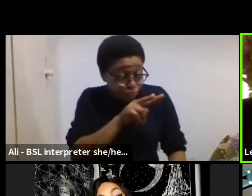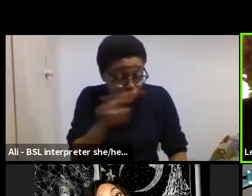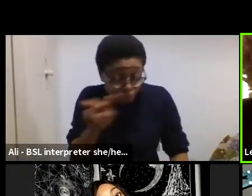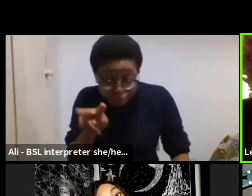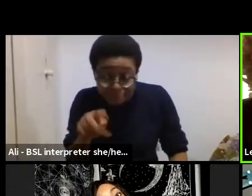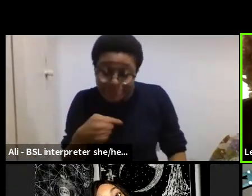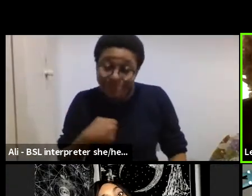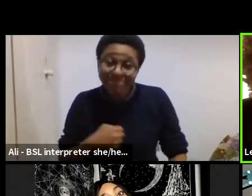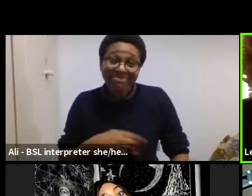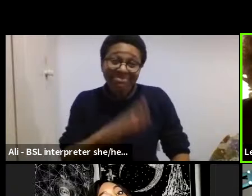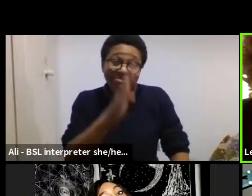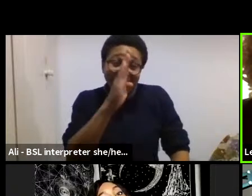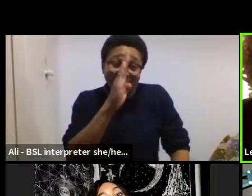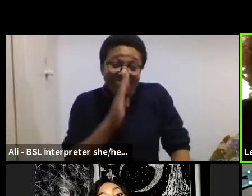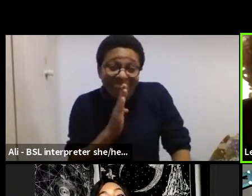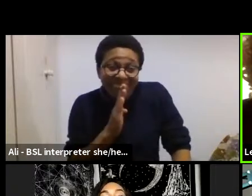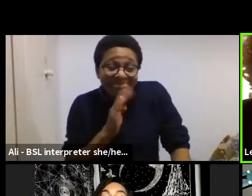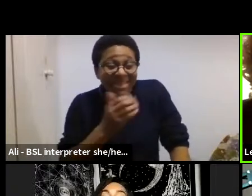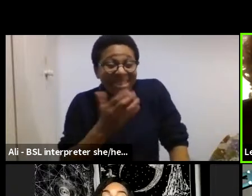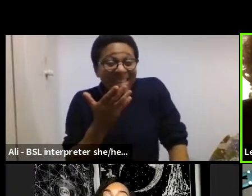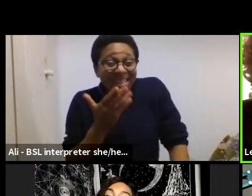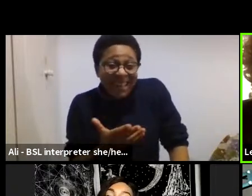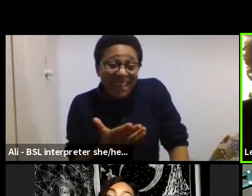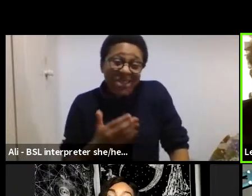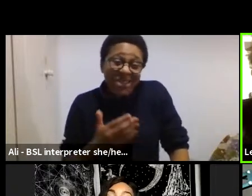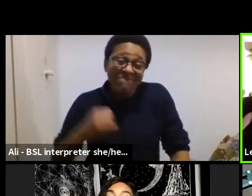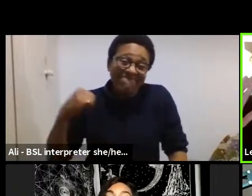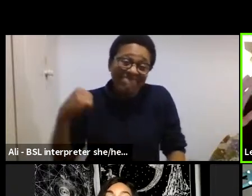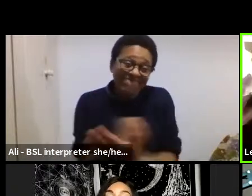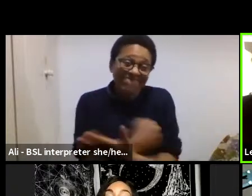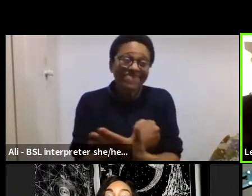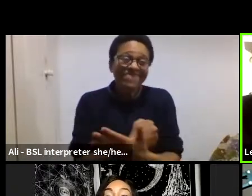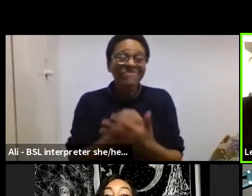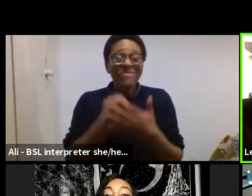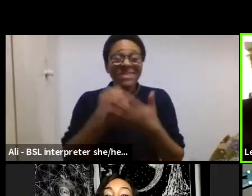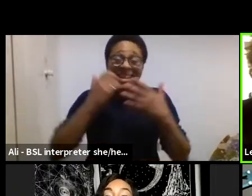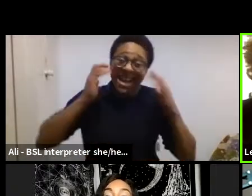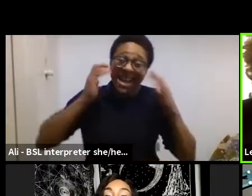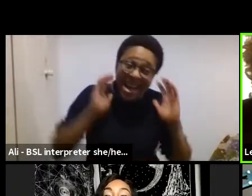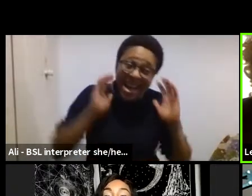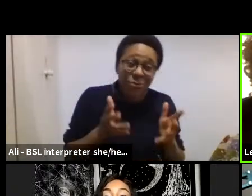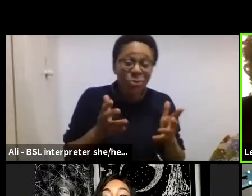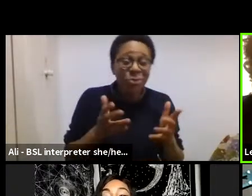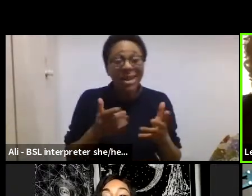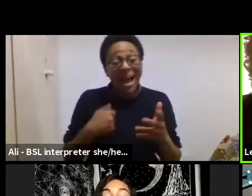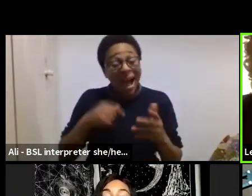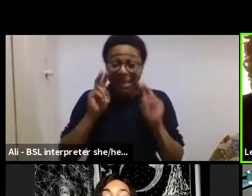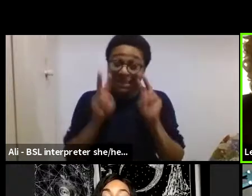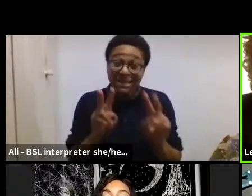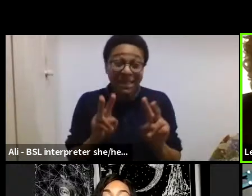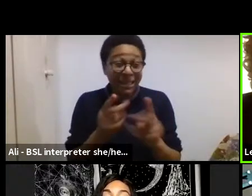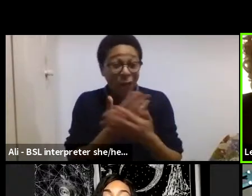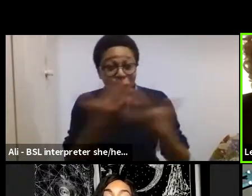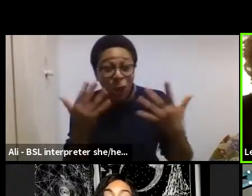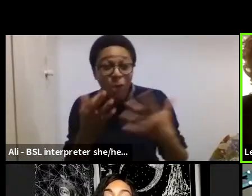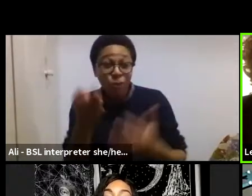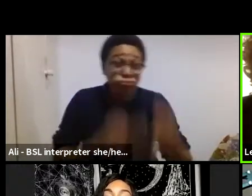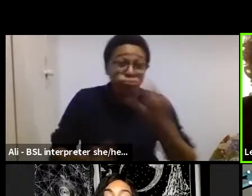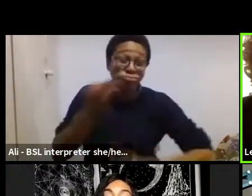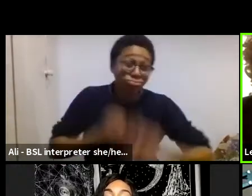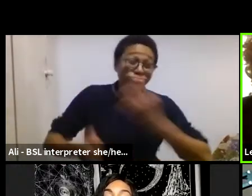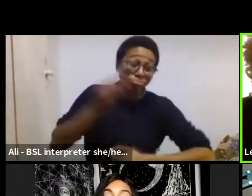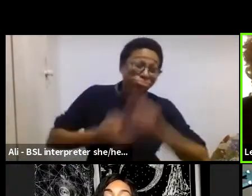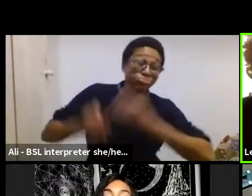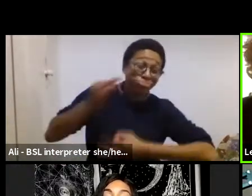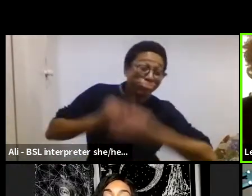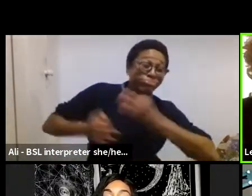really sad to do this, because this is a really interesting conversation, and I am also not answering lots of questions that I know are coming in from the audience, but we are